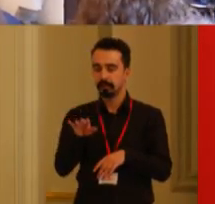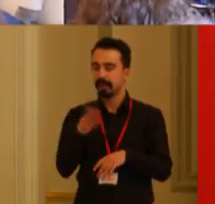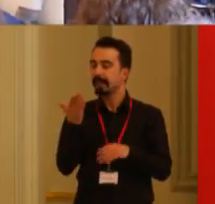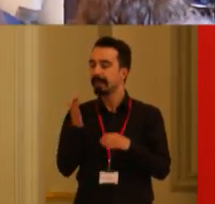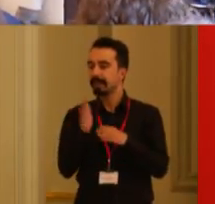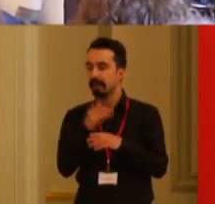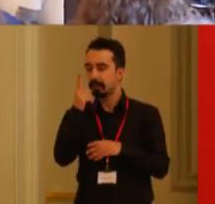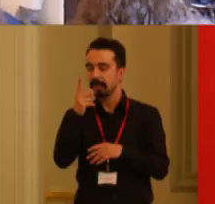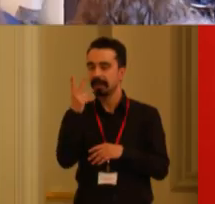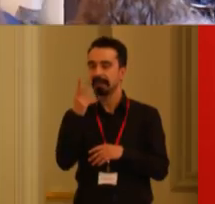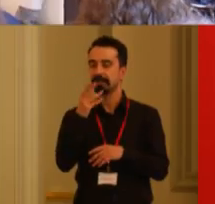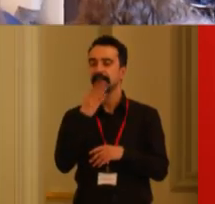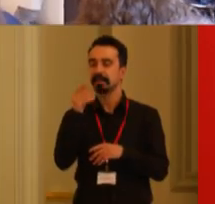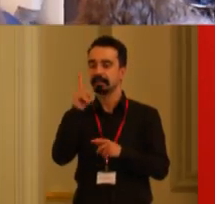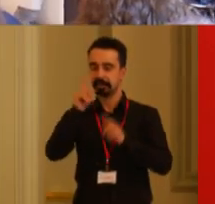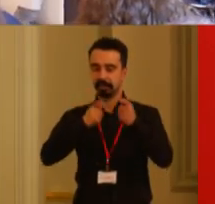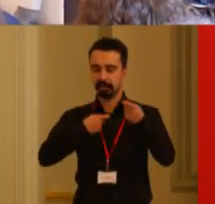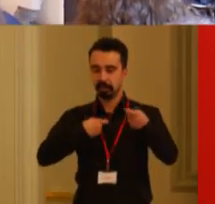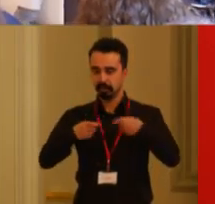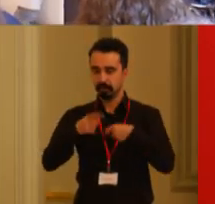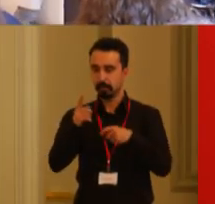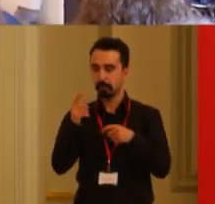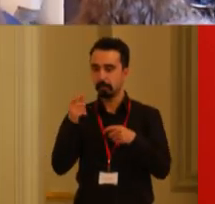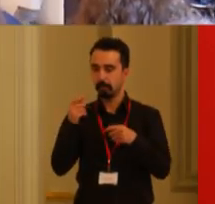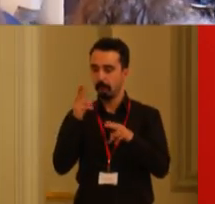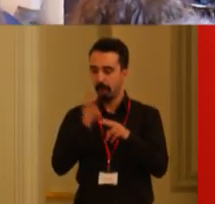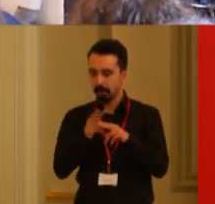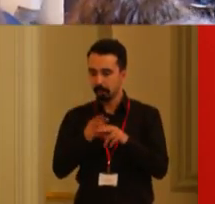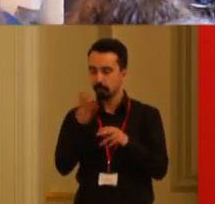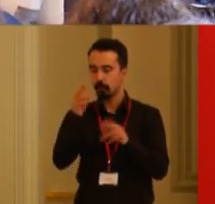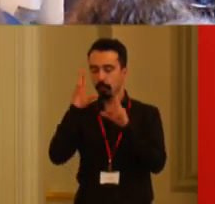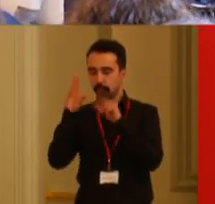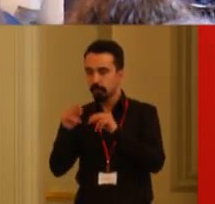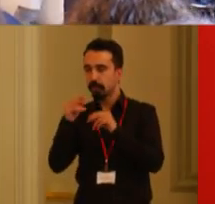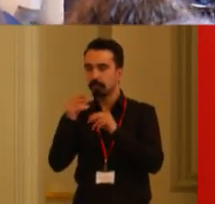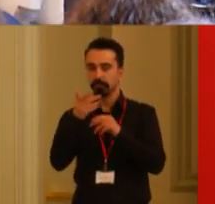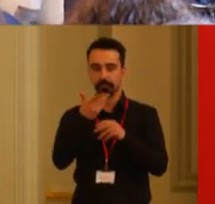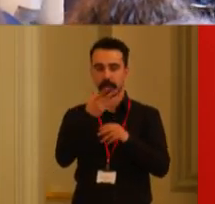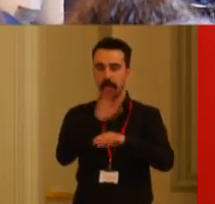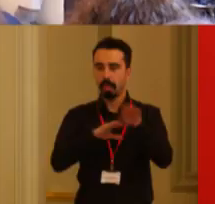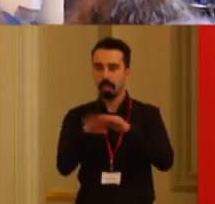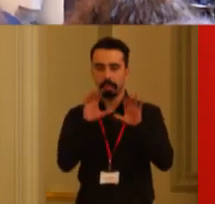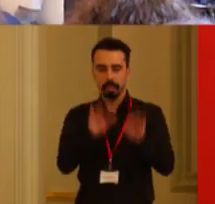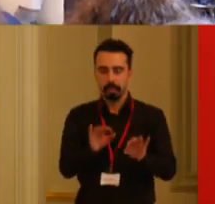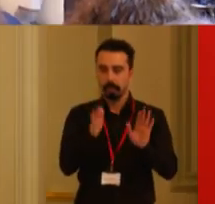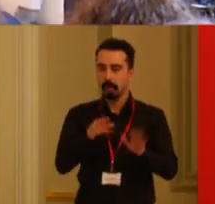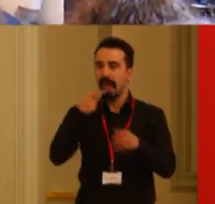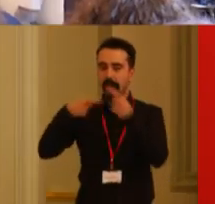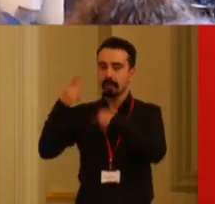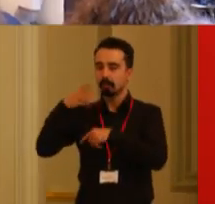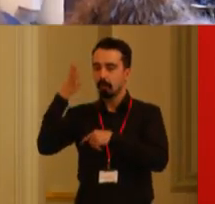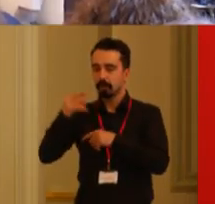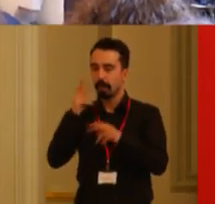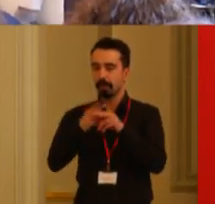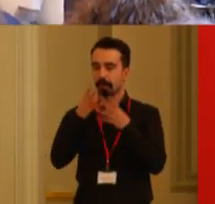communicate and pretend, but then you have a business set up by two individuals that grow in leaps and